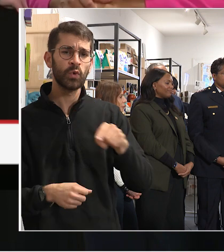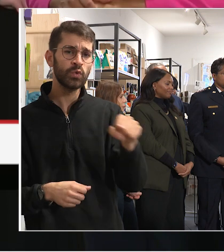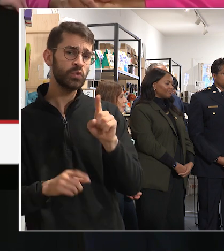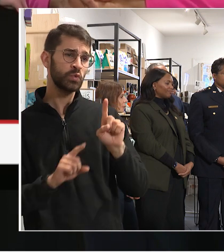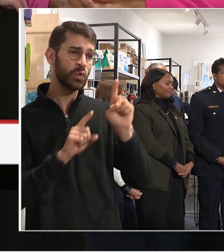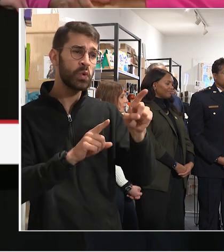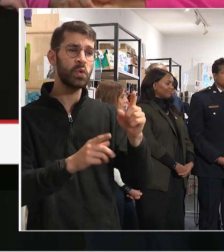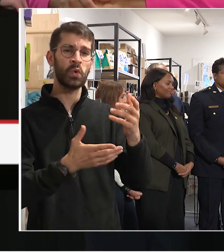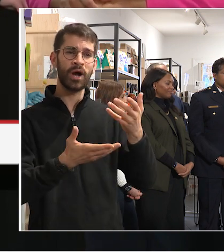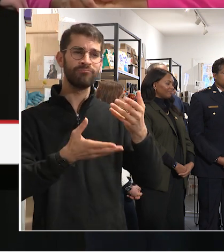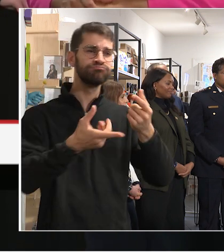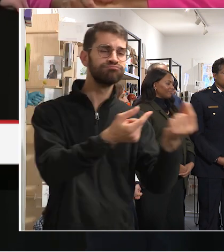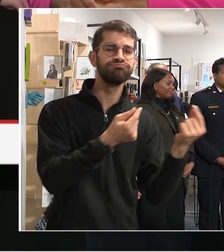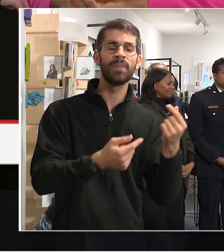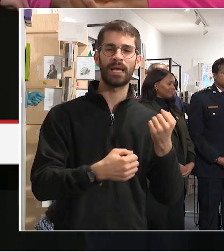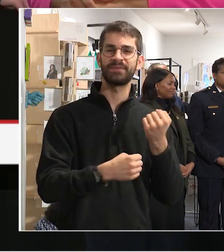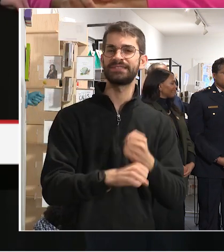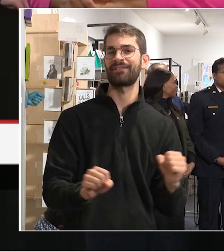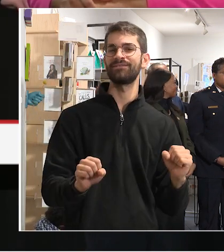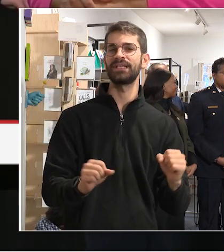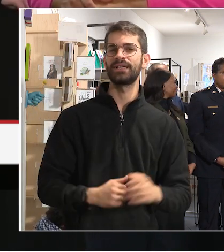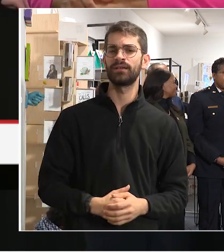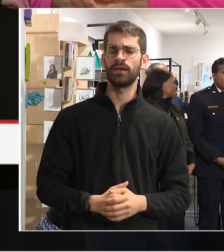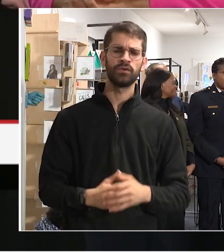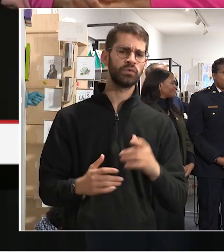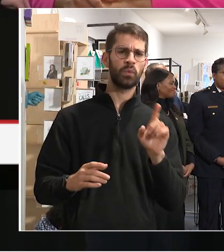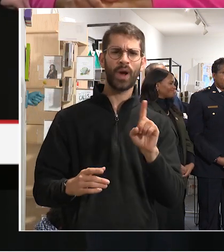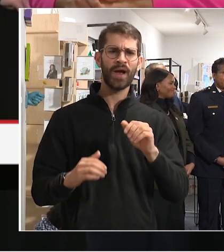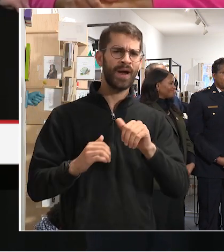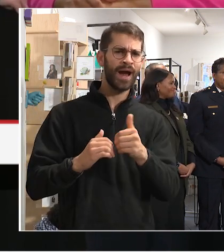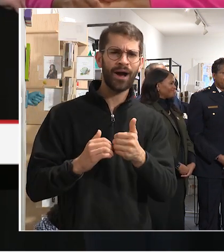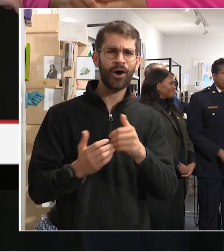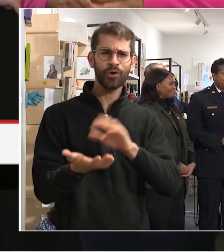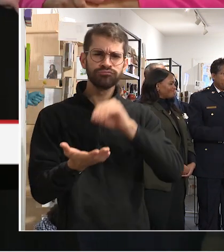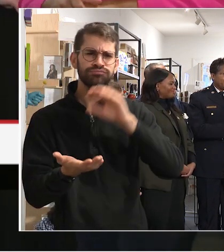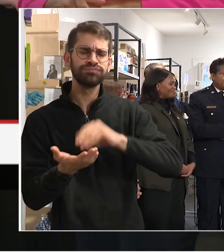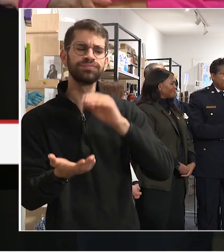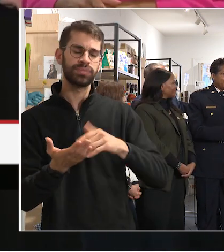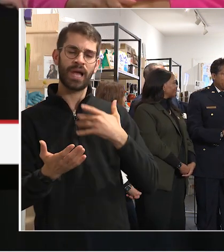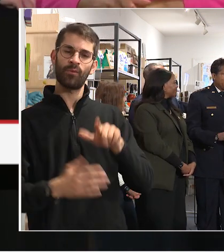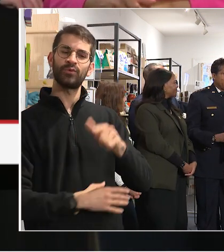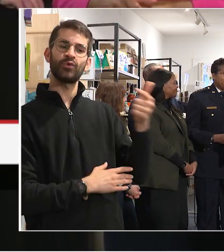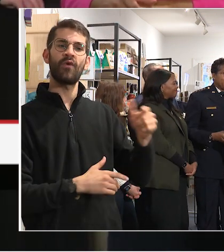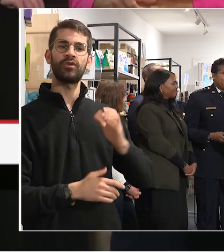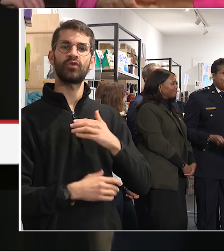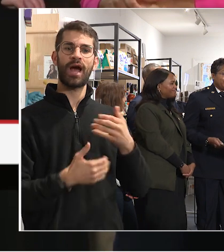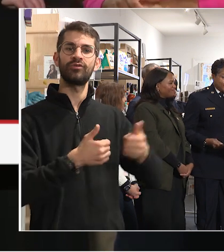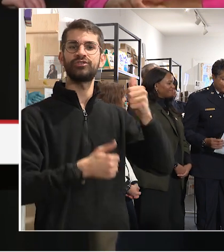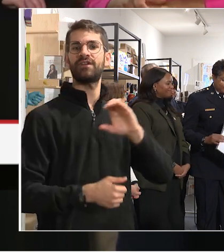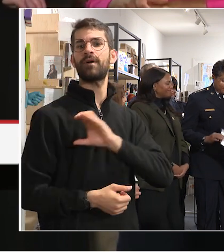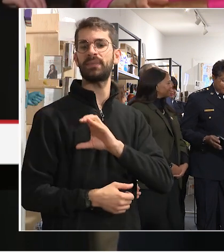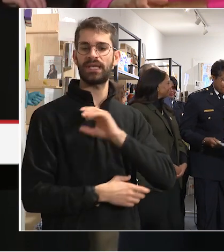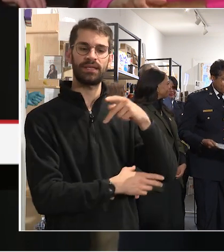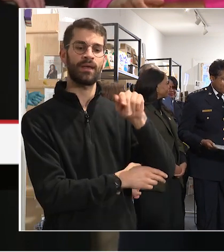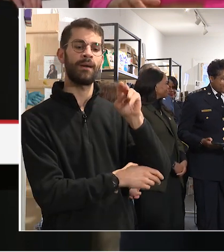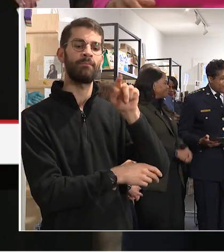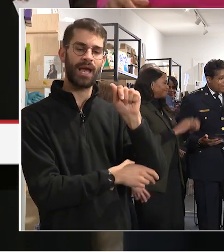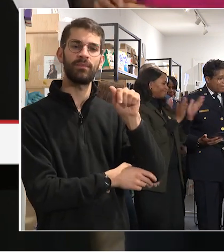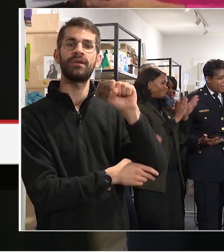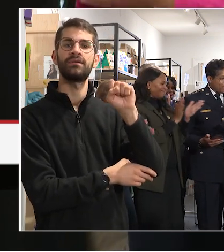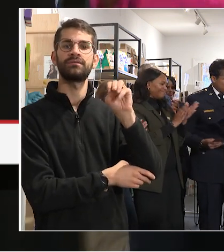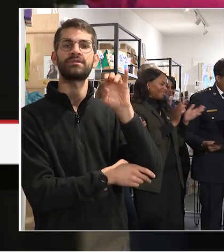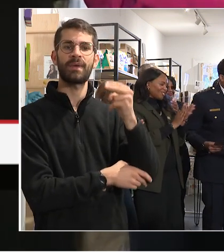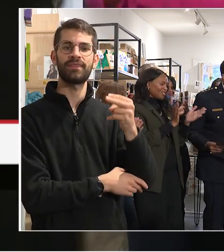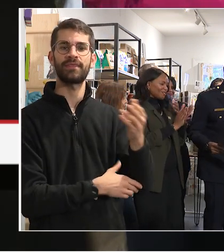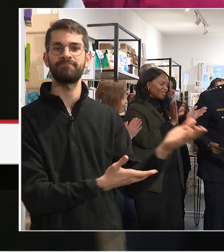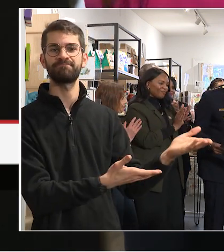safely. And for more on how to do that safely, I'd like to turn it over to our Chief of Police, Chief Pamela Smith.